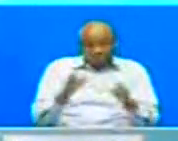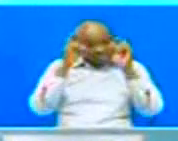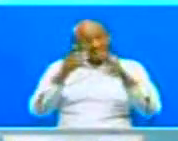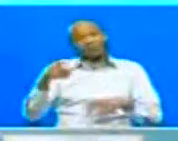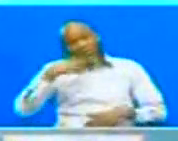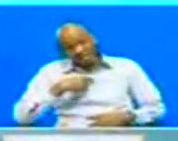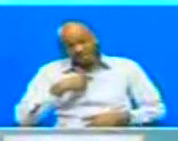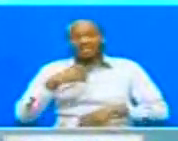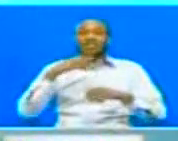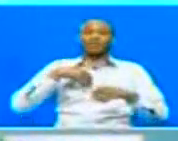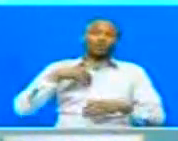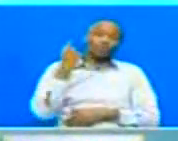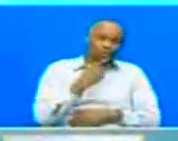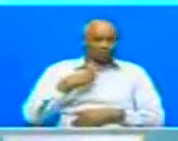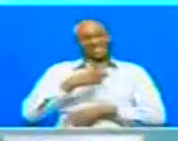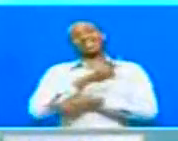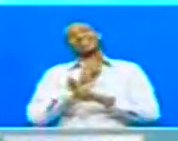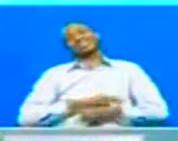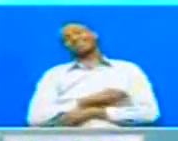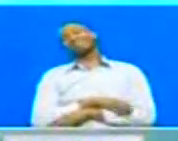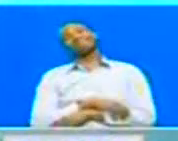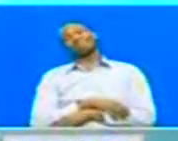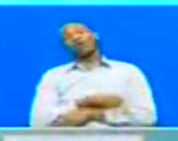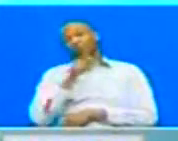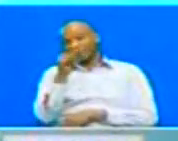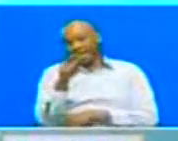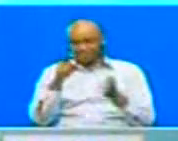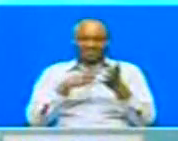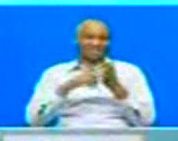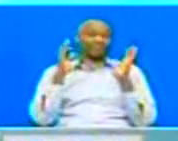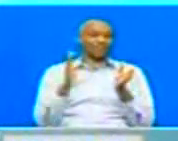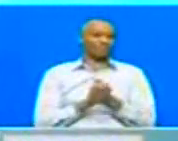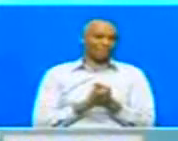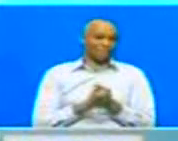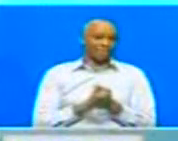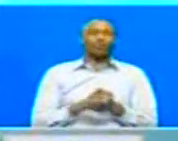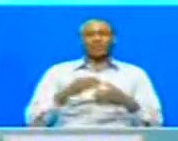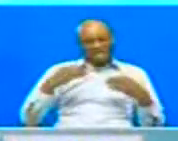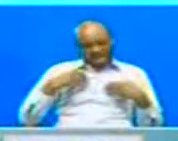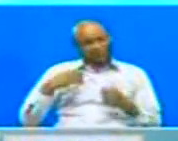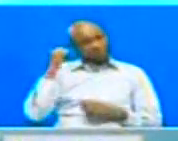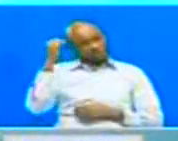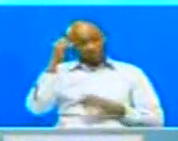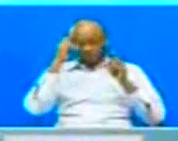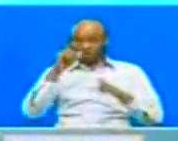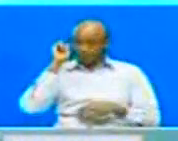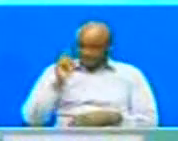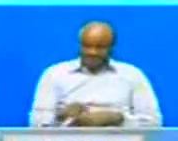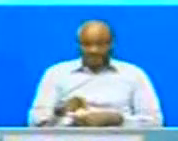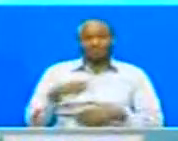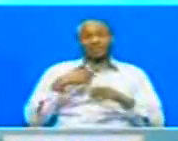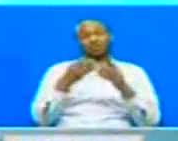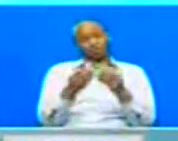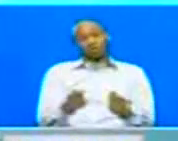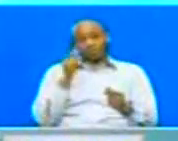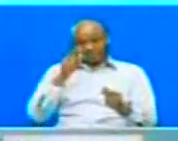determining for us who is a refugee, we sit back. Okay. And that's when we go wrong. So there's a political decision to this, but there's political solution,